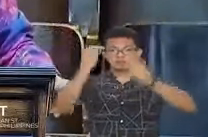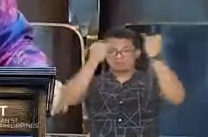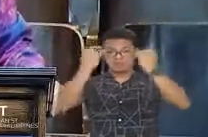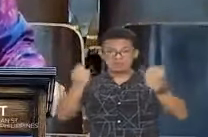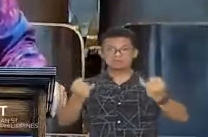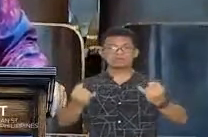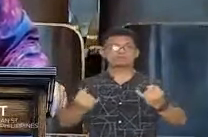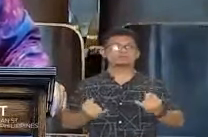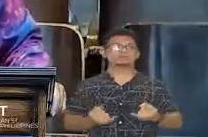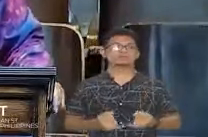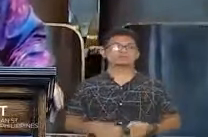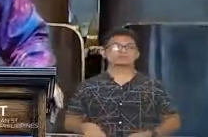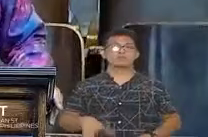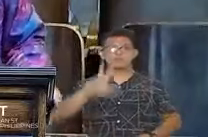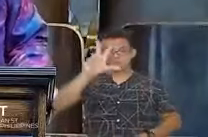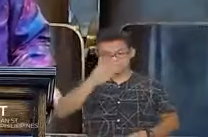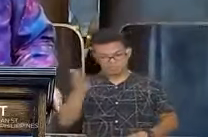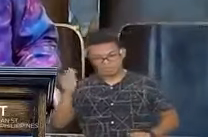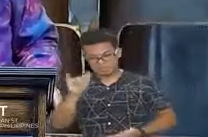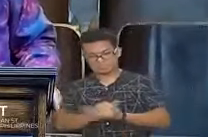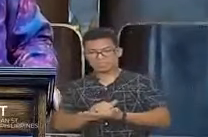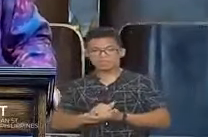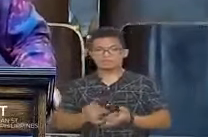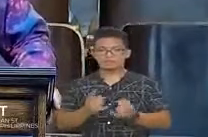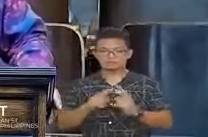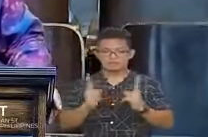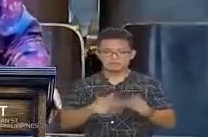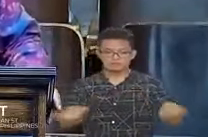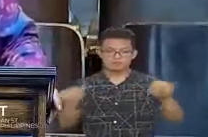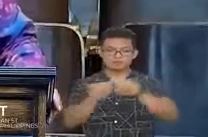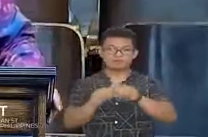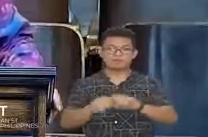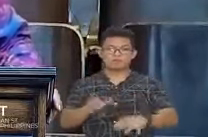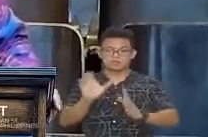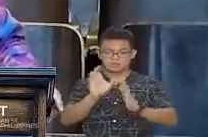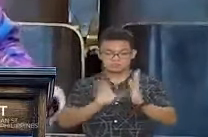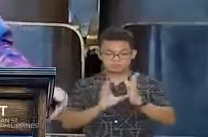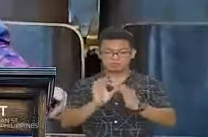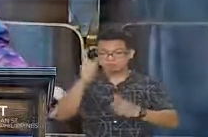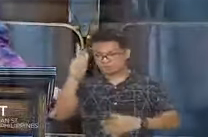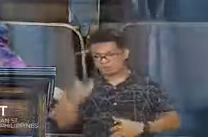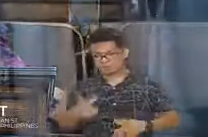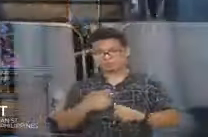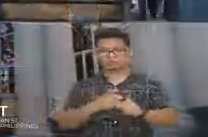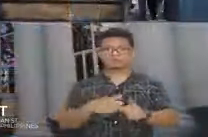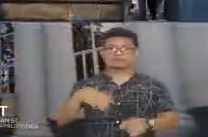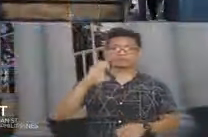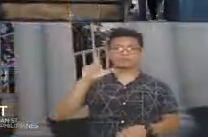Three things in this message. Number one, the command of God to Elijah.